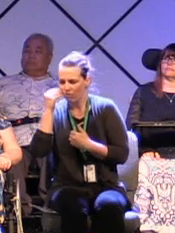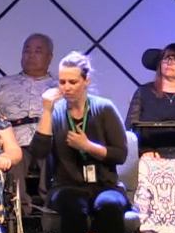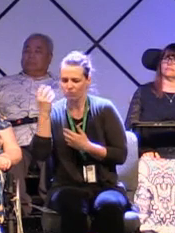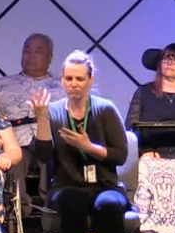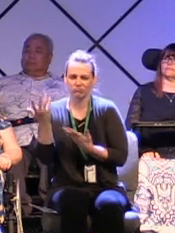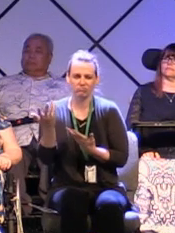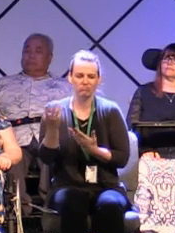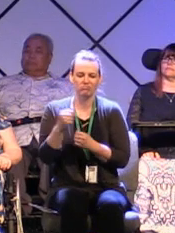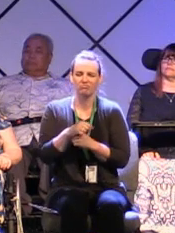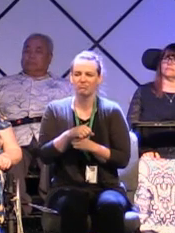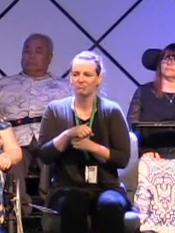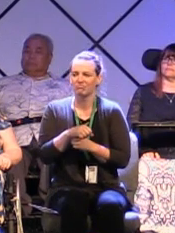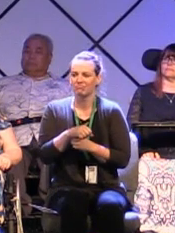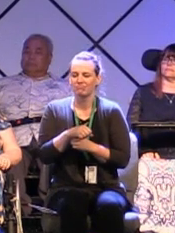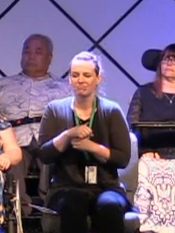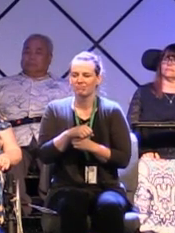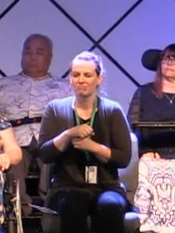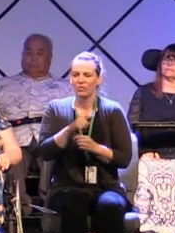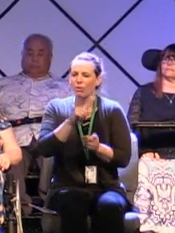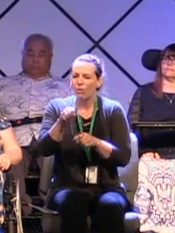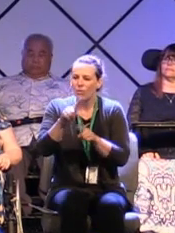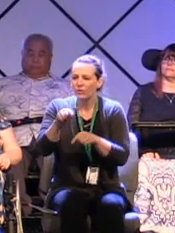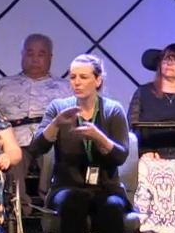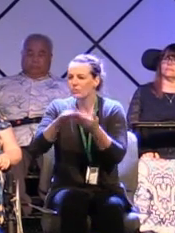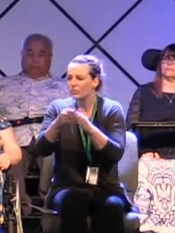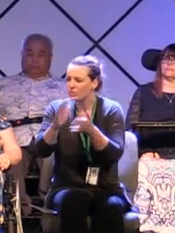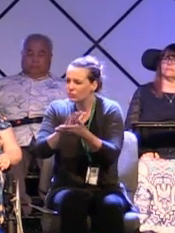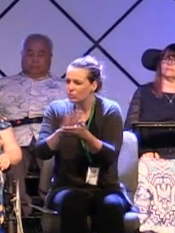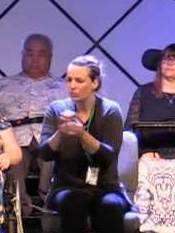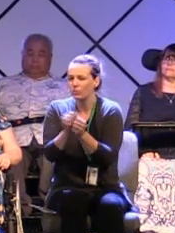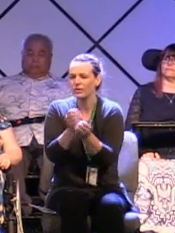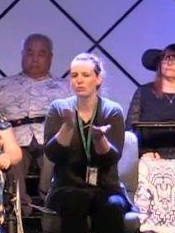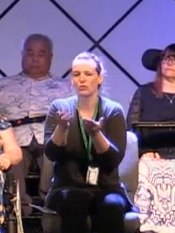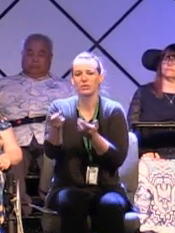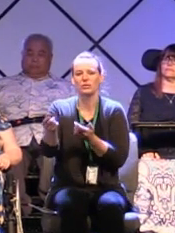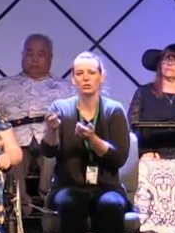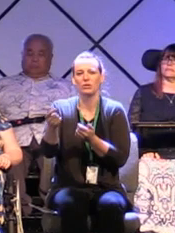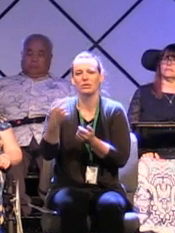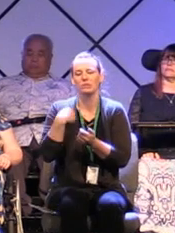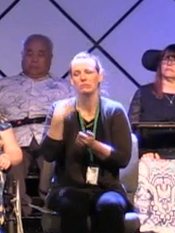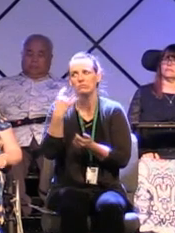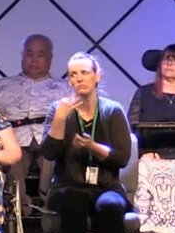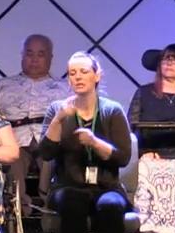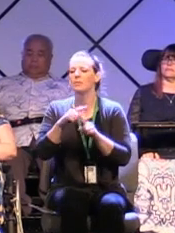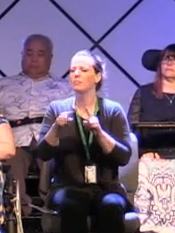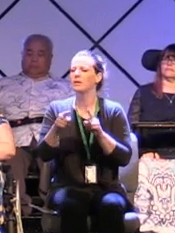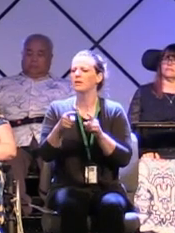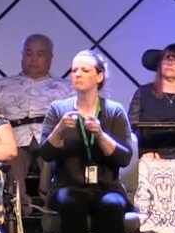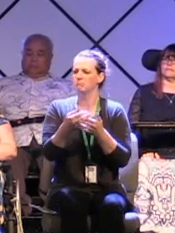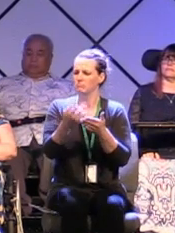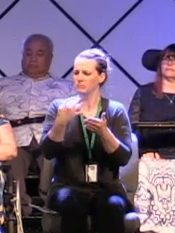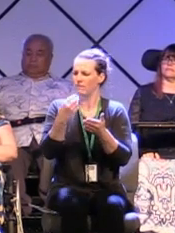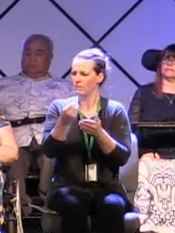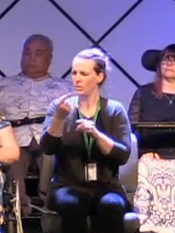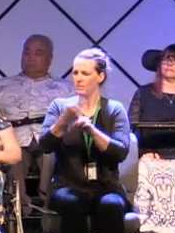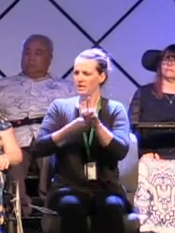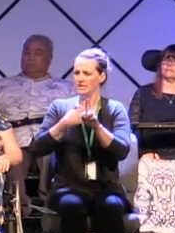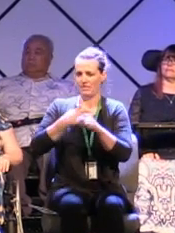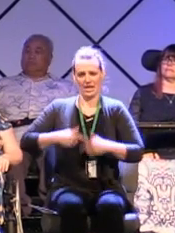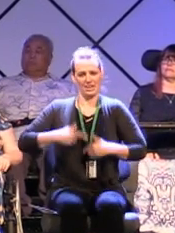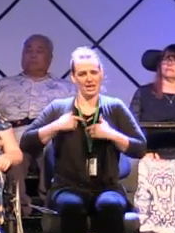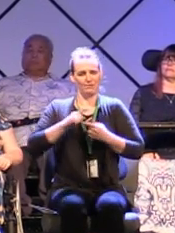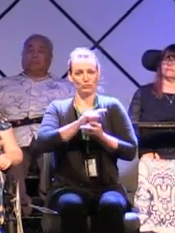college, commuting to a local school with my service dog. But in the last couple months, my life has changed